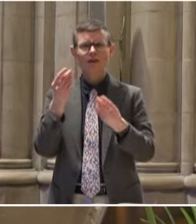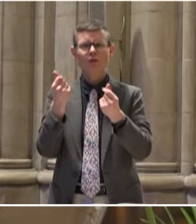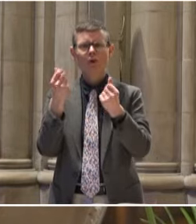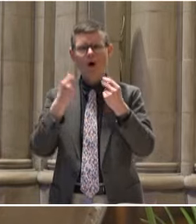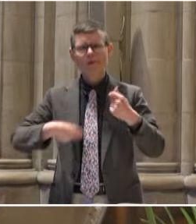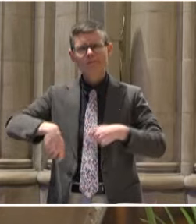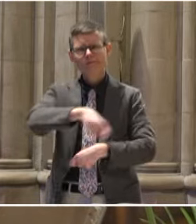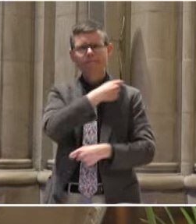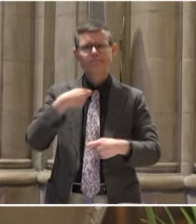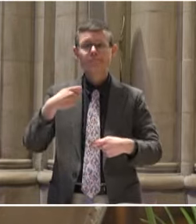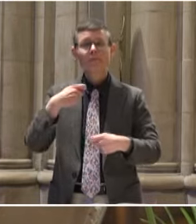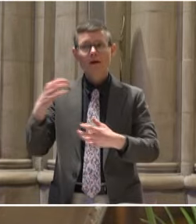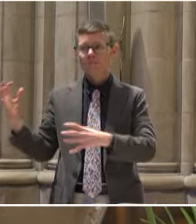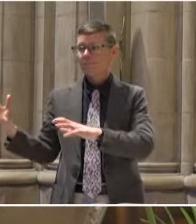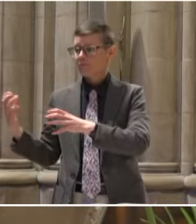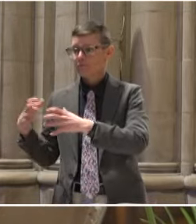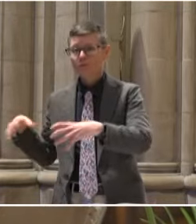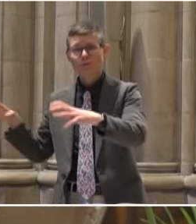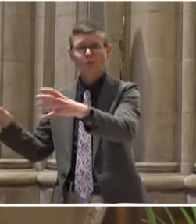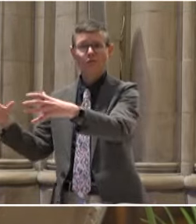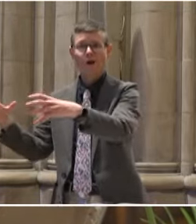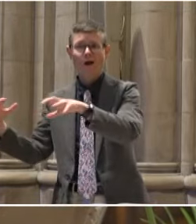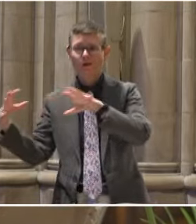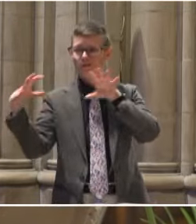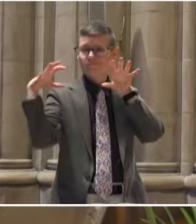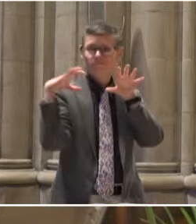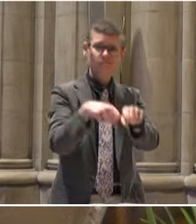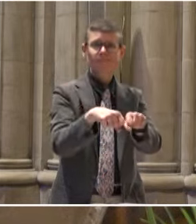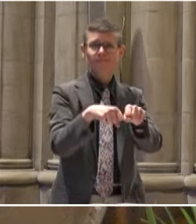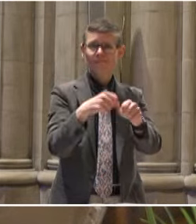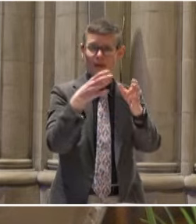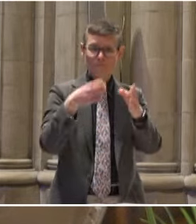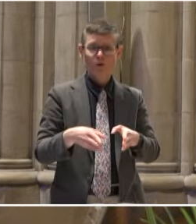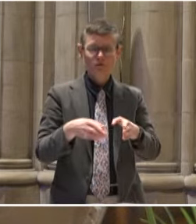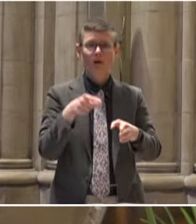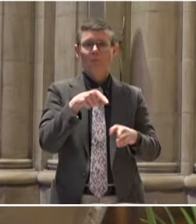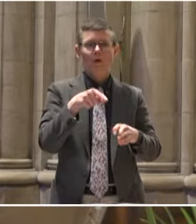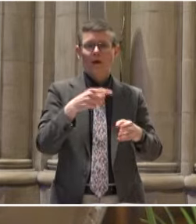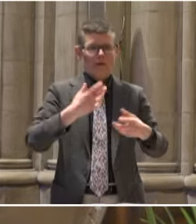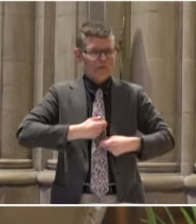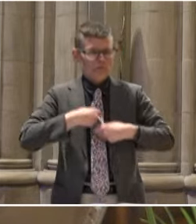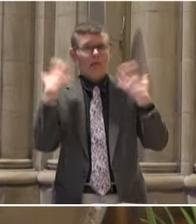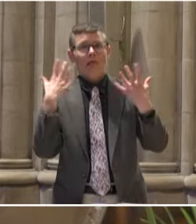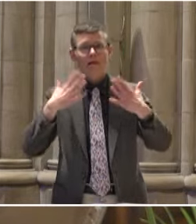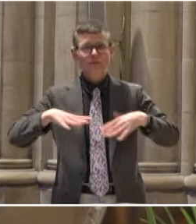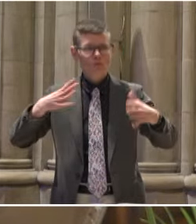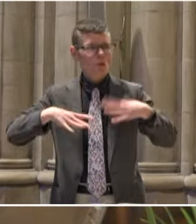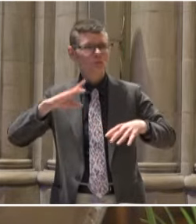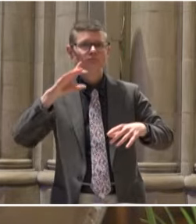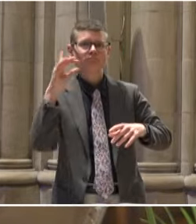him, but he left the linen cloth and ran off naked.